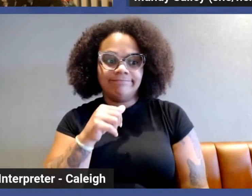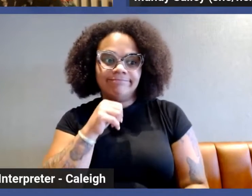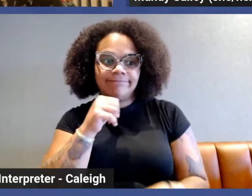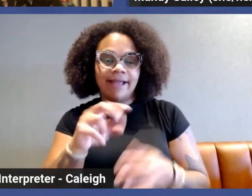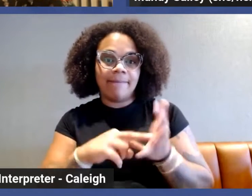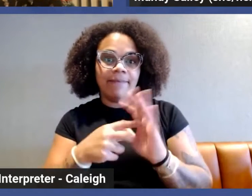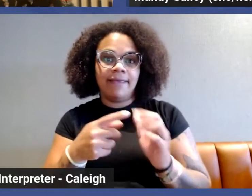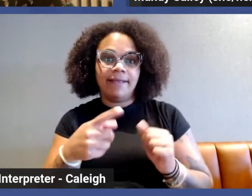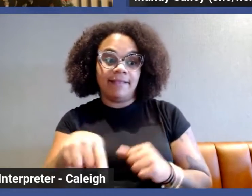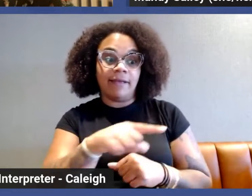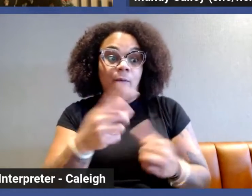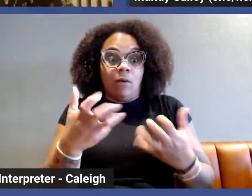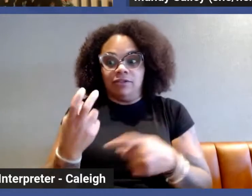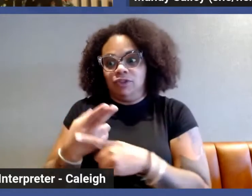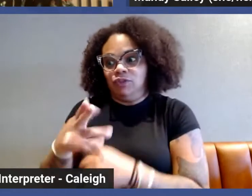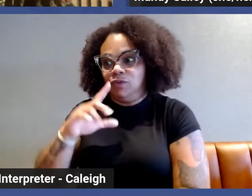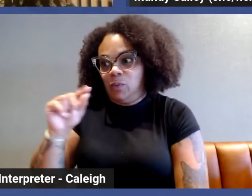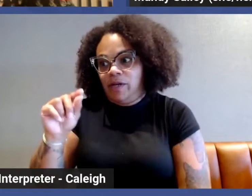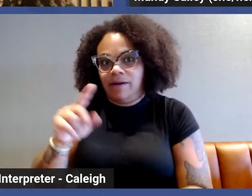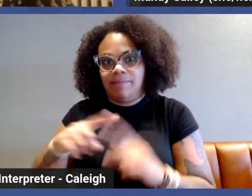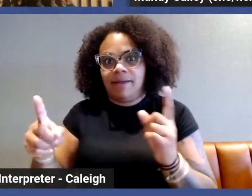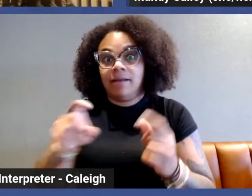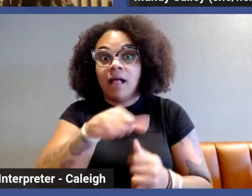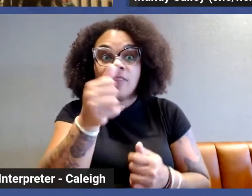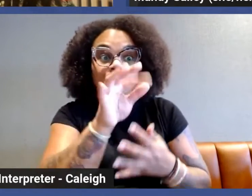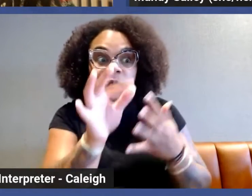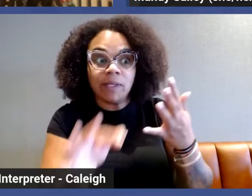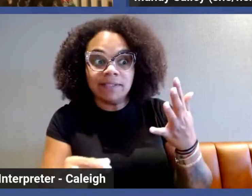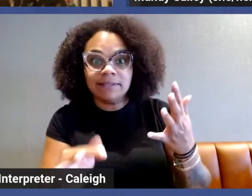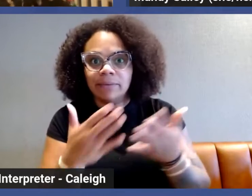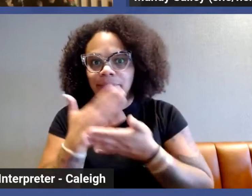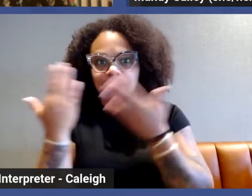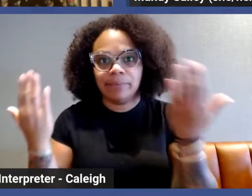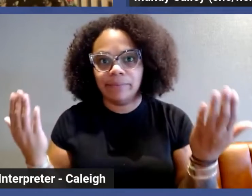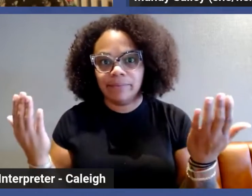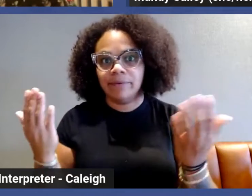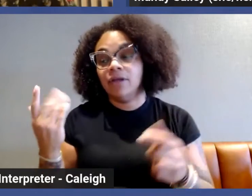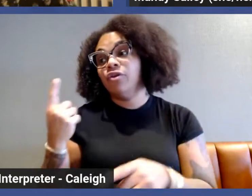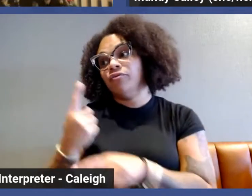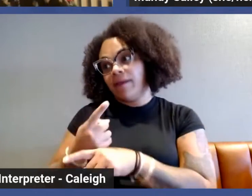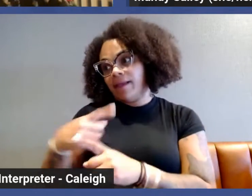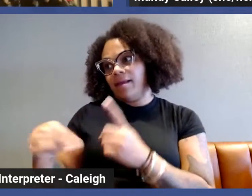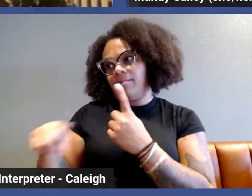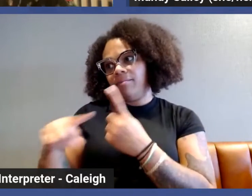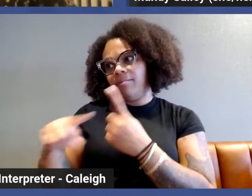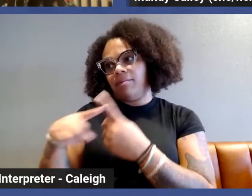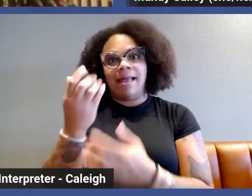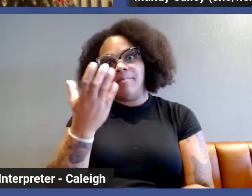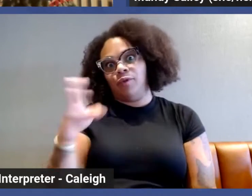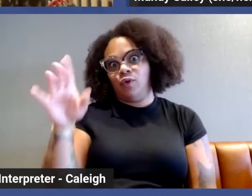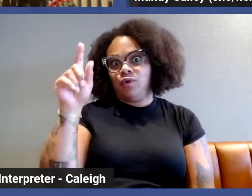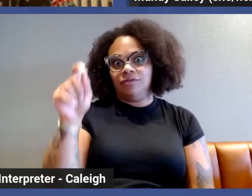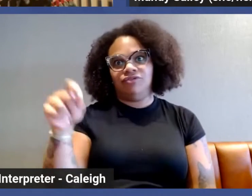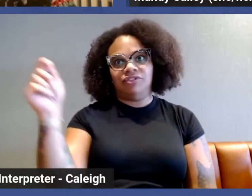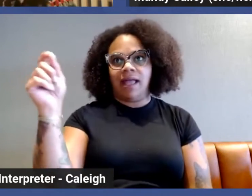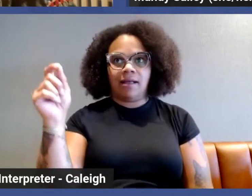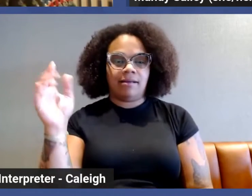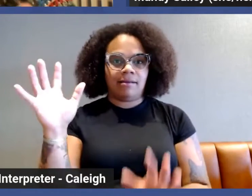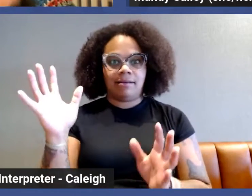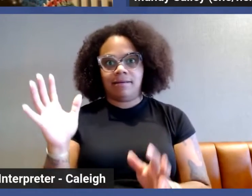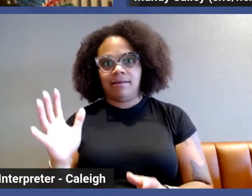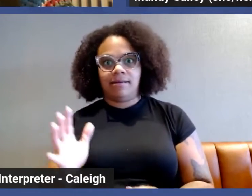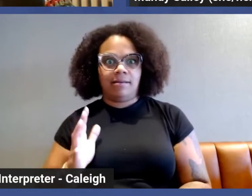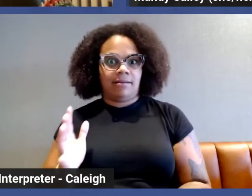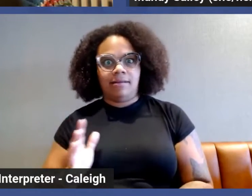like, what's the alternative, right? Yeah. And the blue check discourse, can we just take a moment? I know that we're not talking about Twitter,